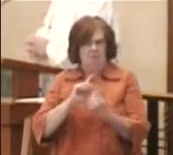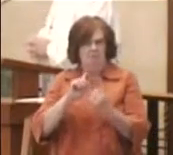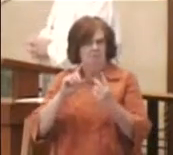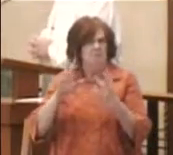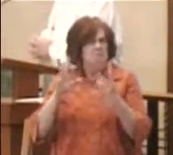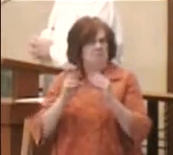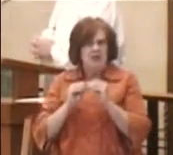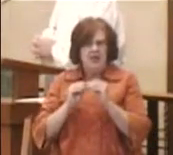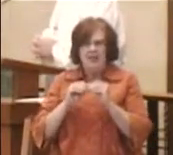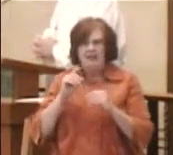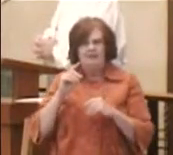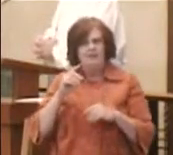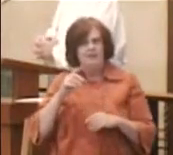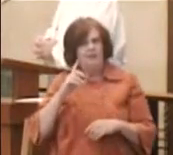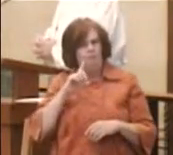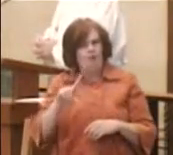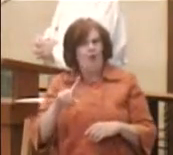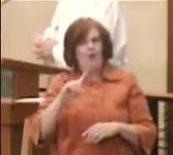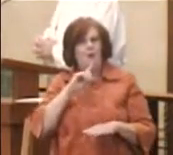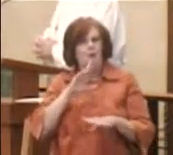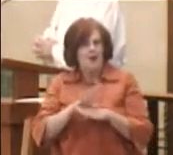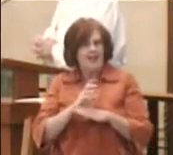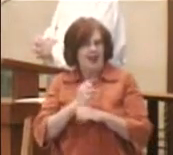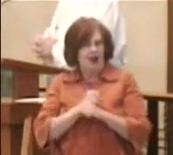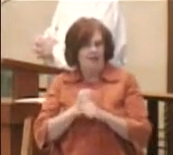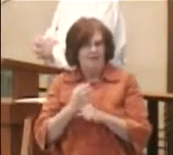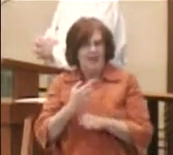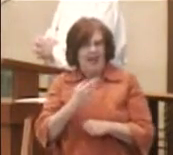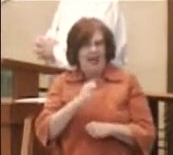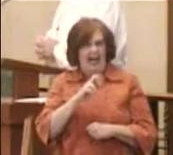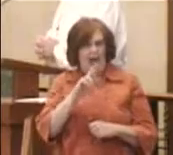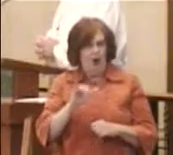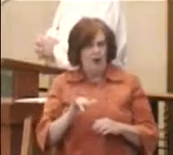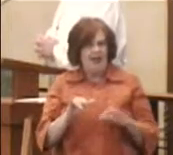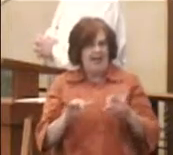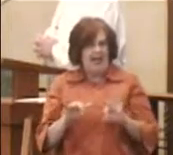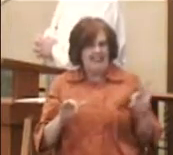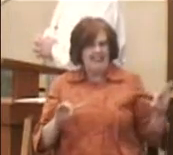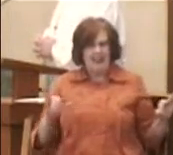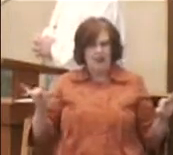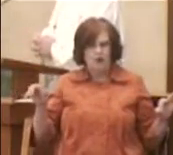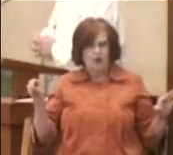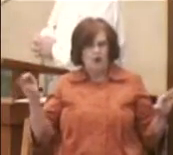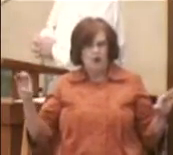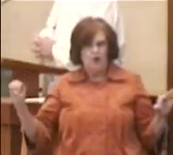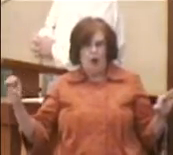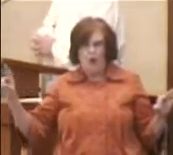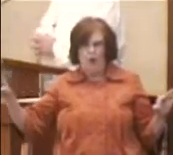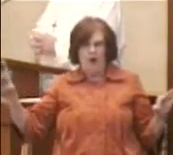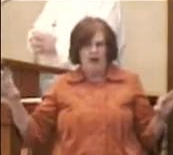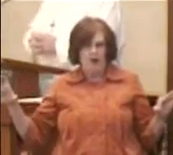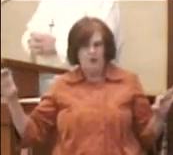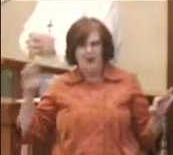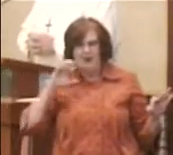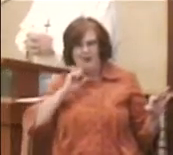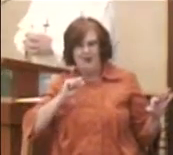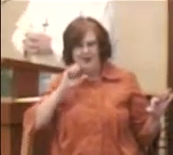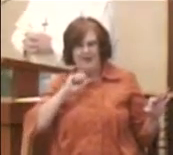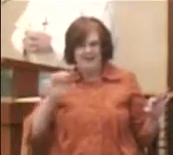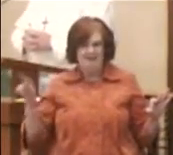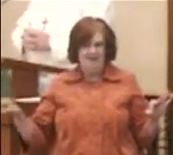a local diner every year. Harry was 99 and Joe was 100 years of